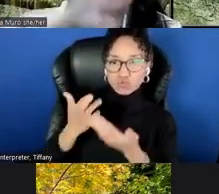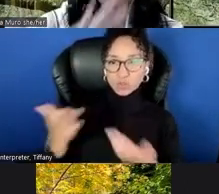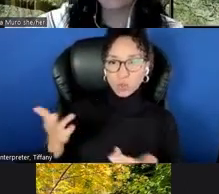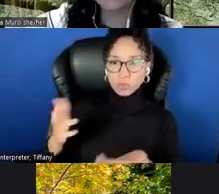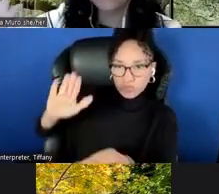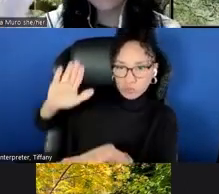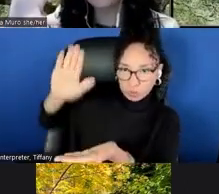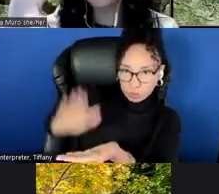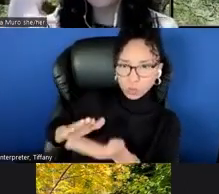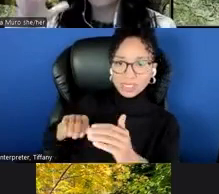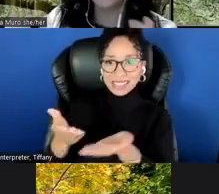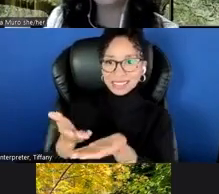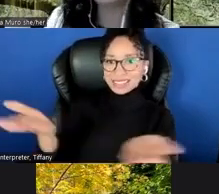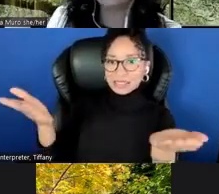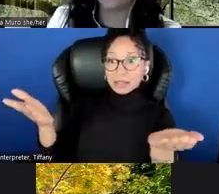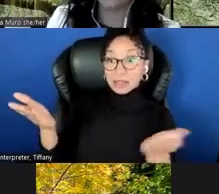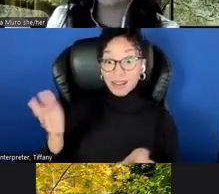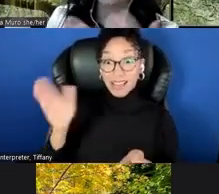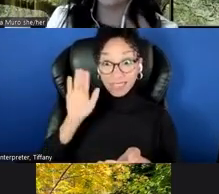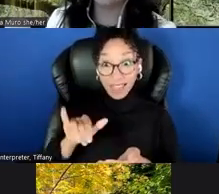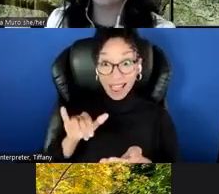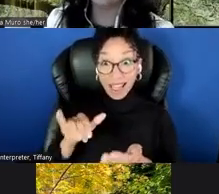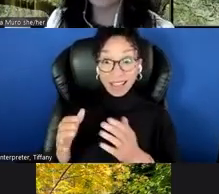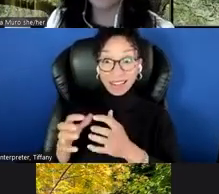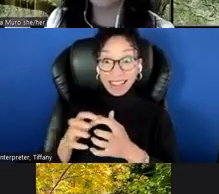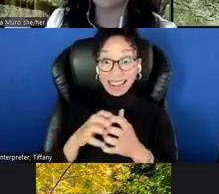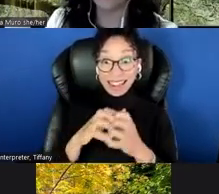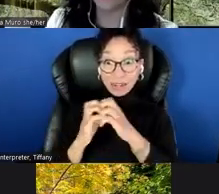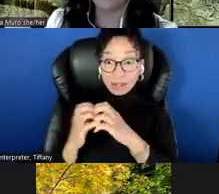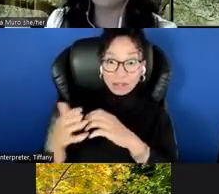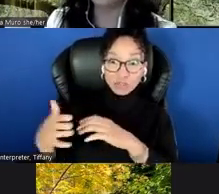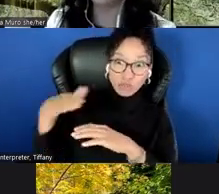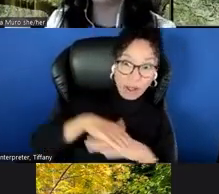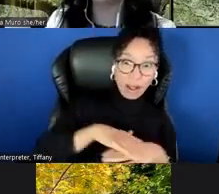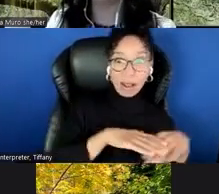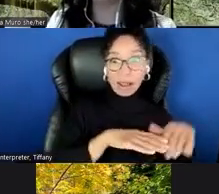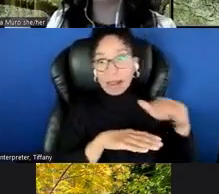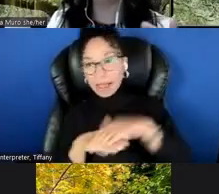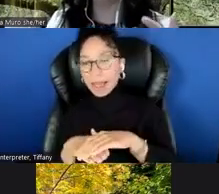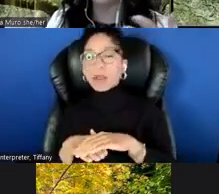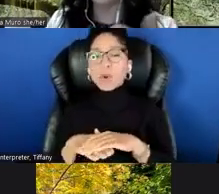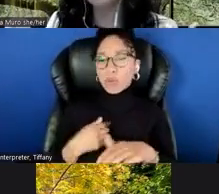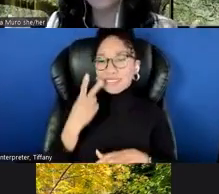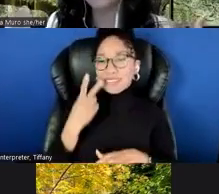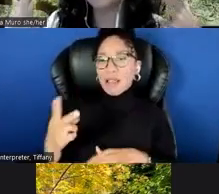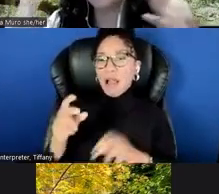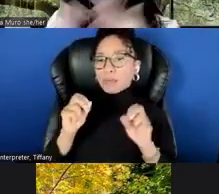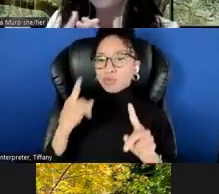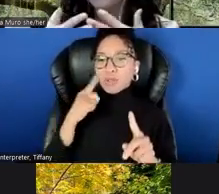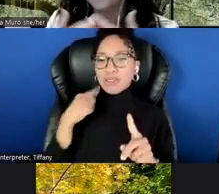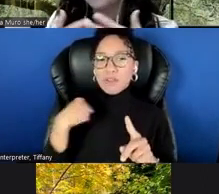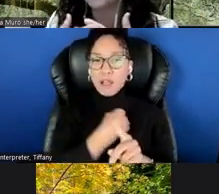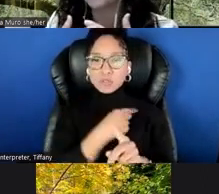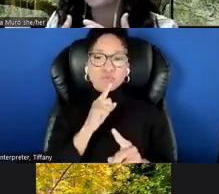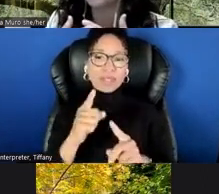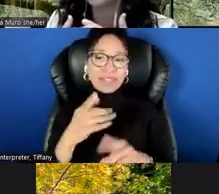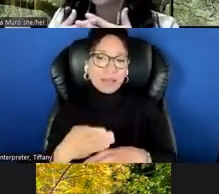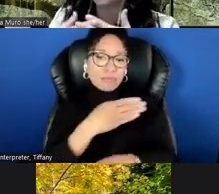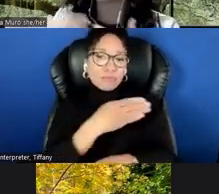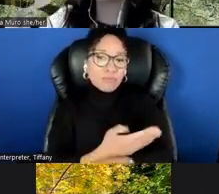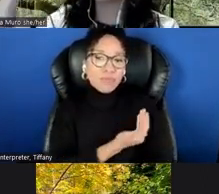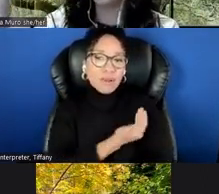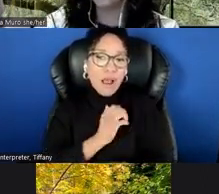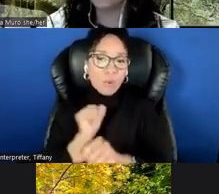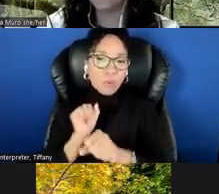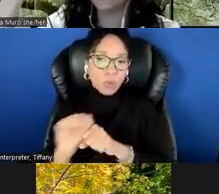of that interconnectedness is an area for us to grow in this movement work, is to elevate this interconnectedness,